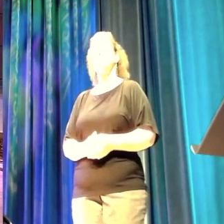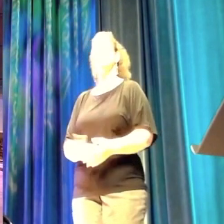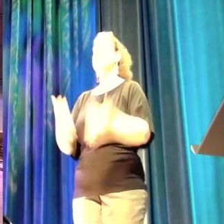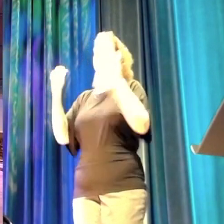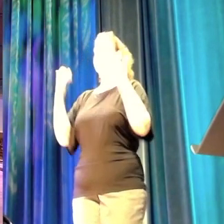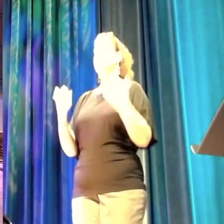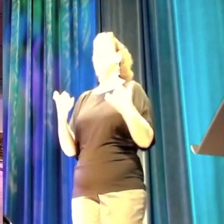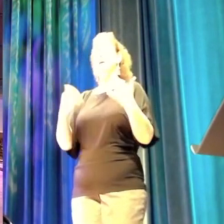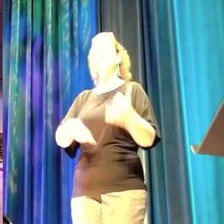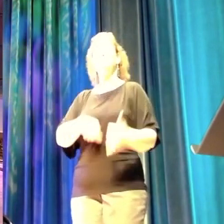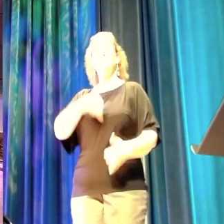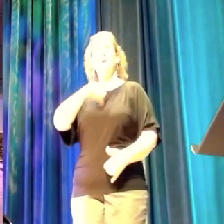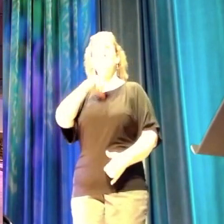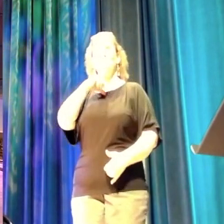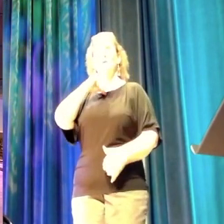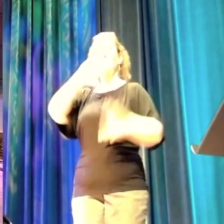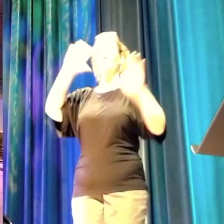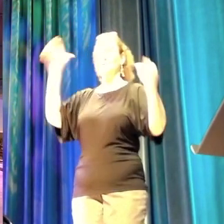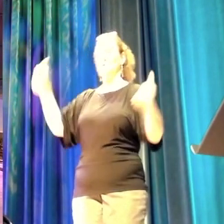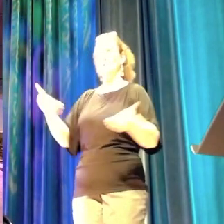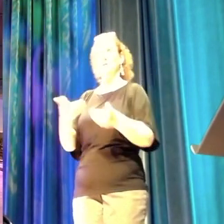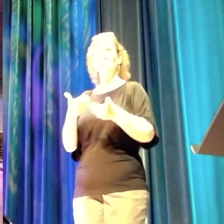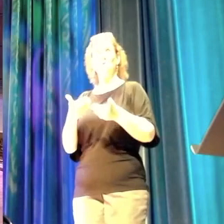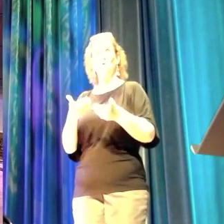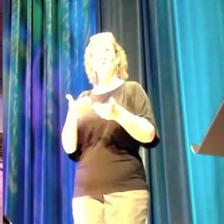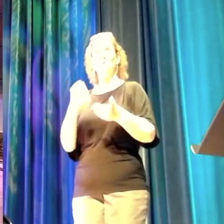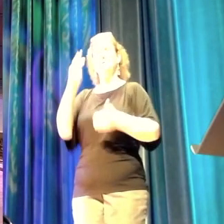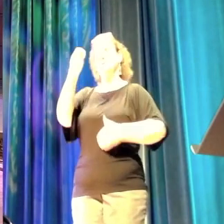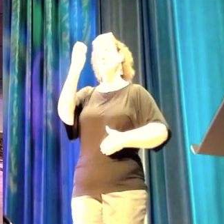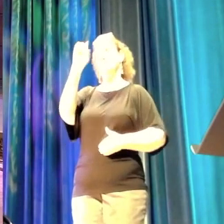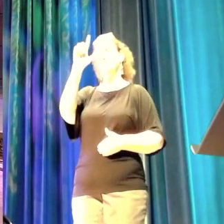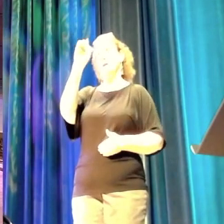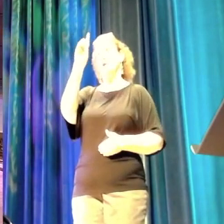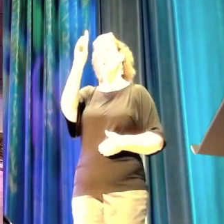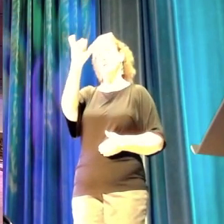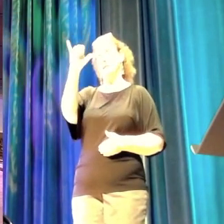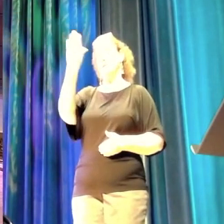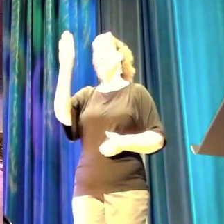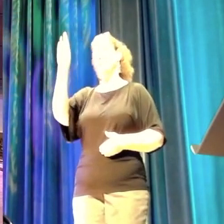And now I'm proud to introduce Melody Brown.